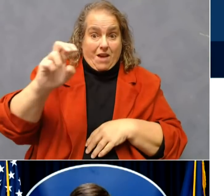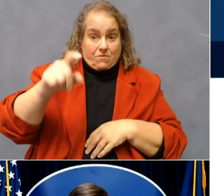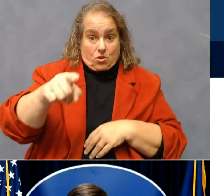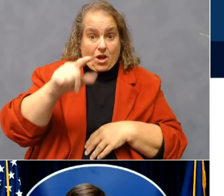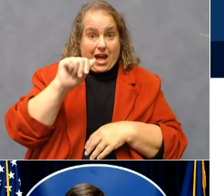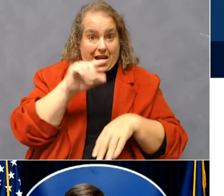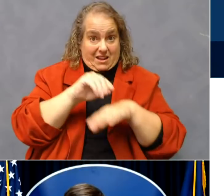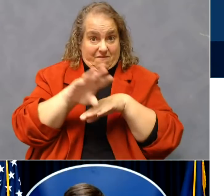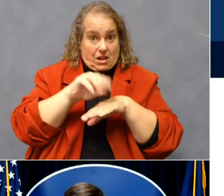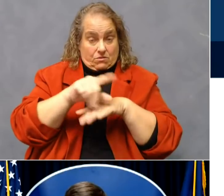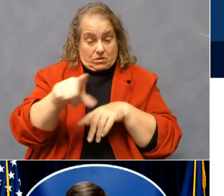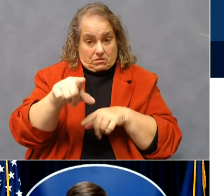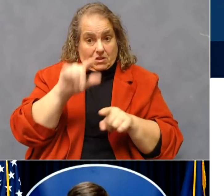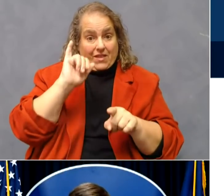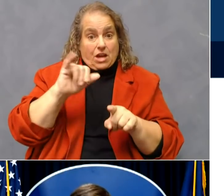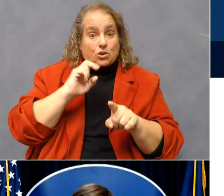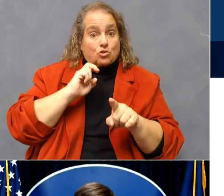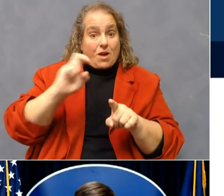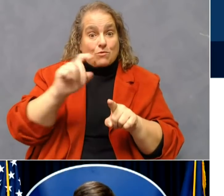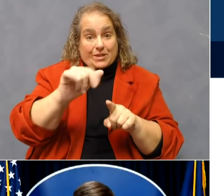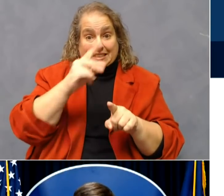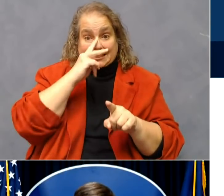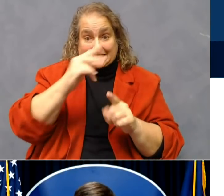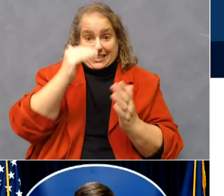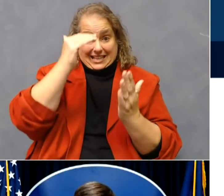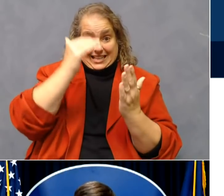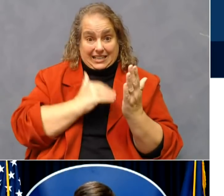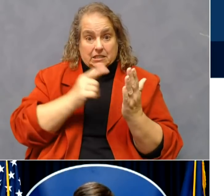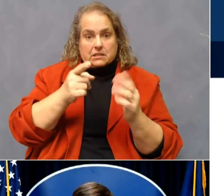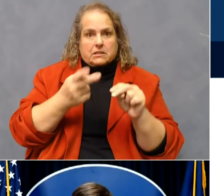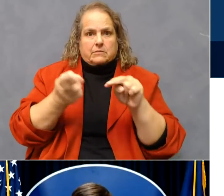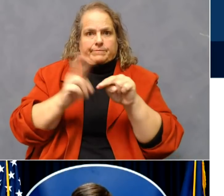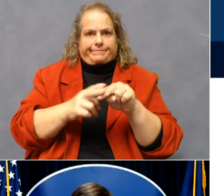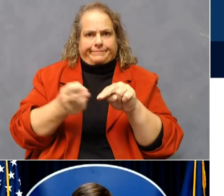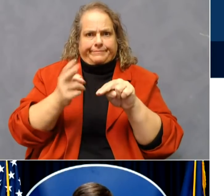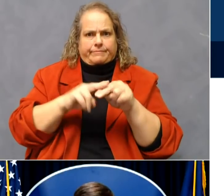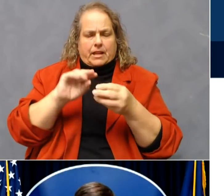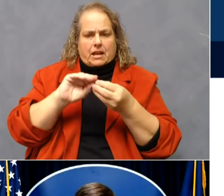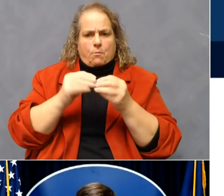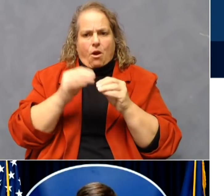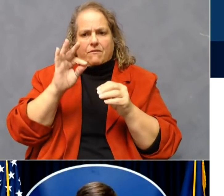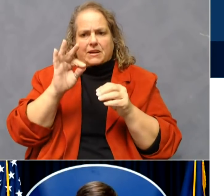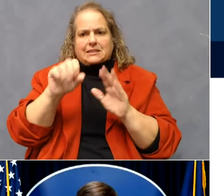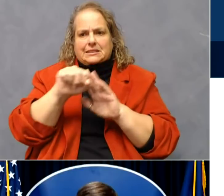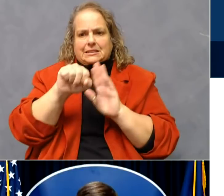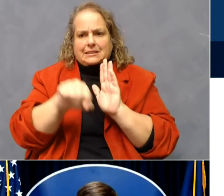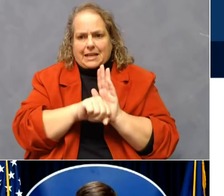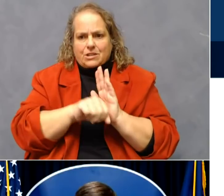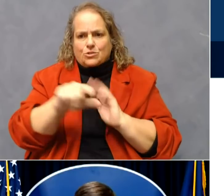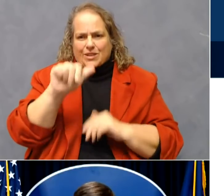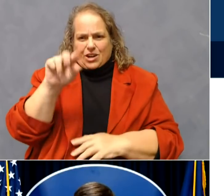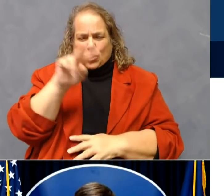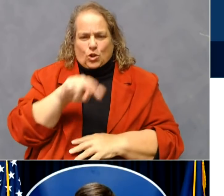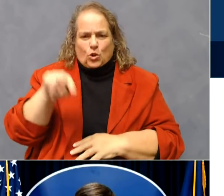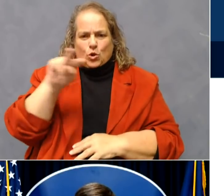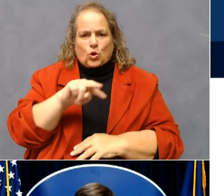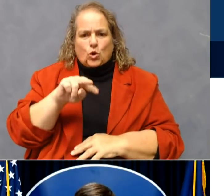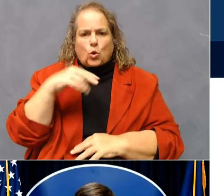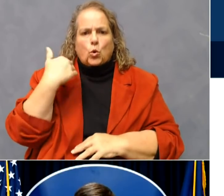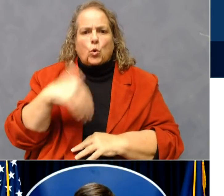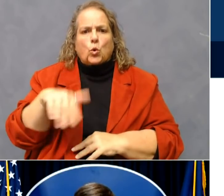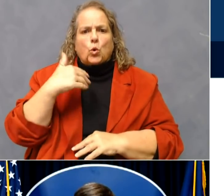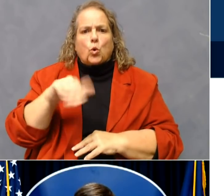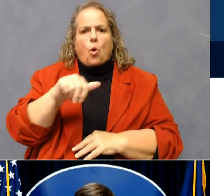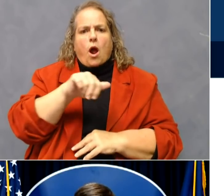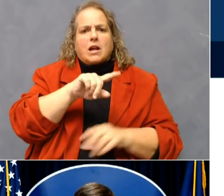As you can see, this list grows and grows. And you look at the exponential growth across the country